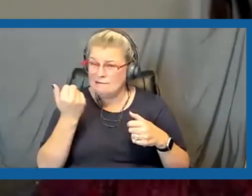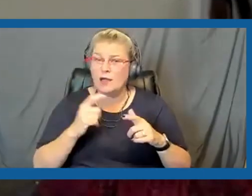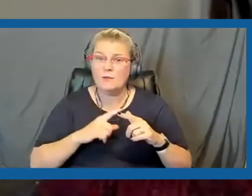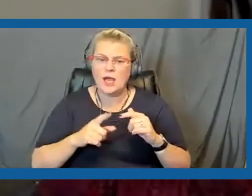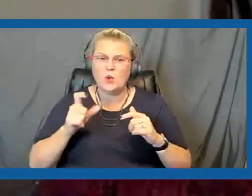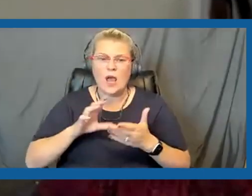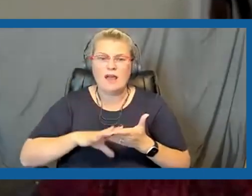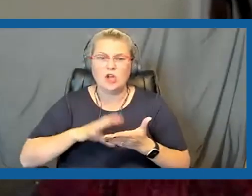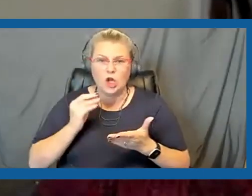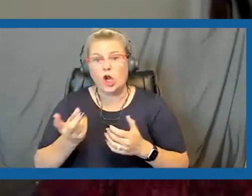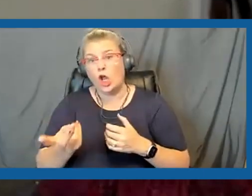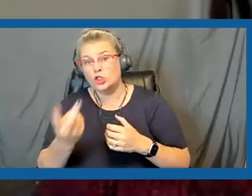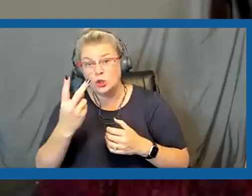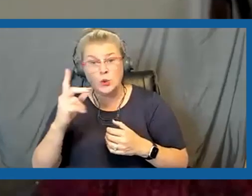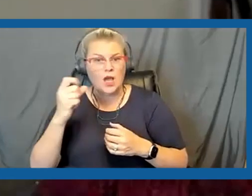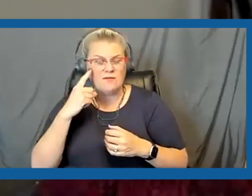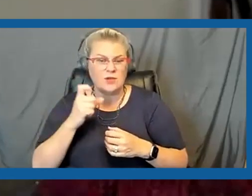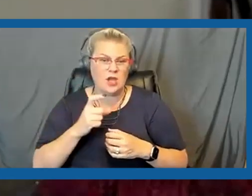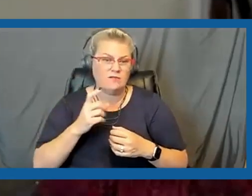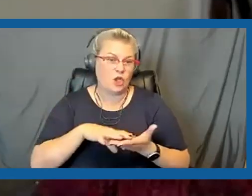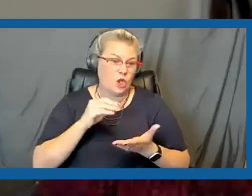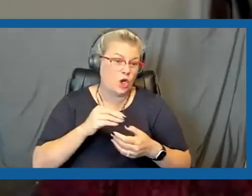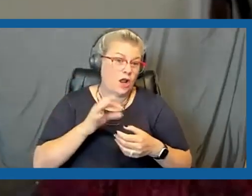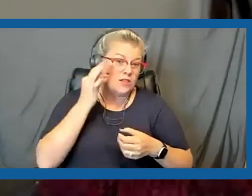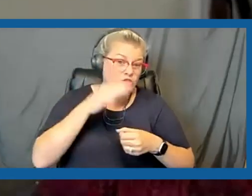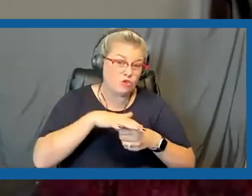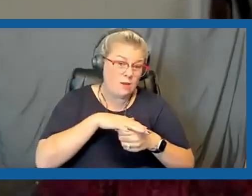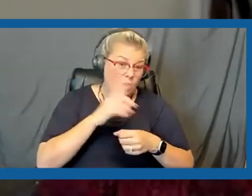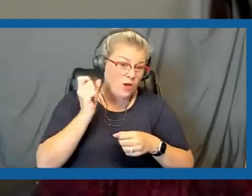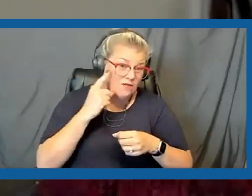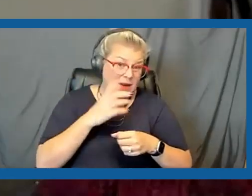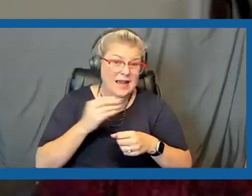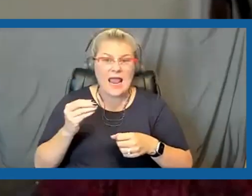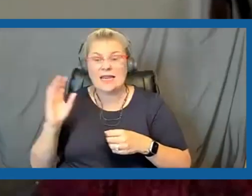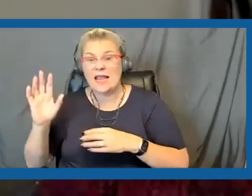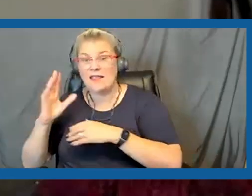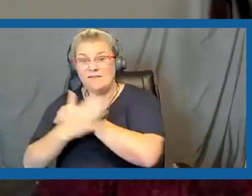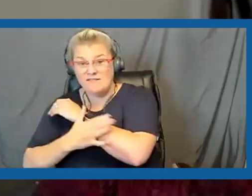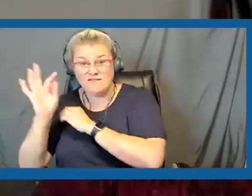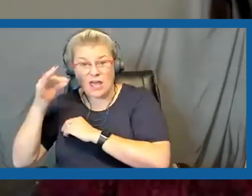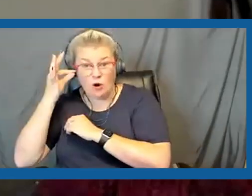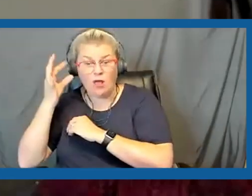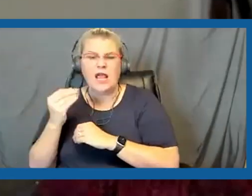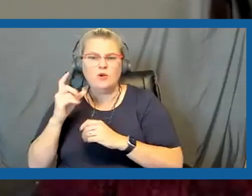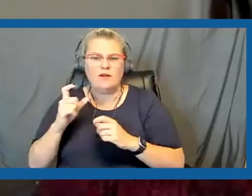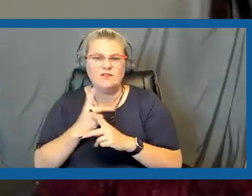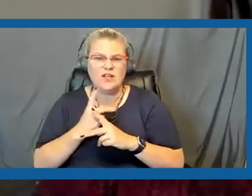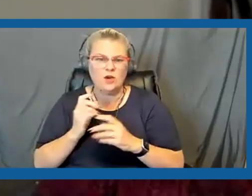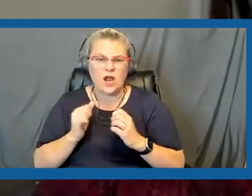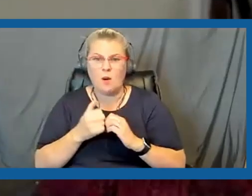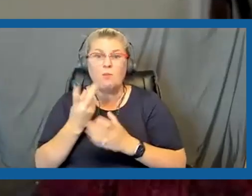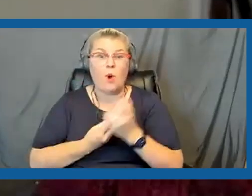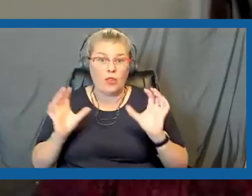two governments. You have to learn the American government, you have to learn your tribal government, and you have to figure out how to navigate both. And with